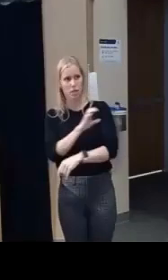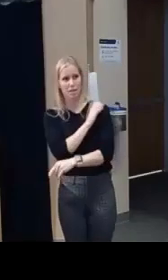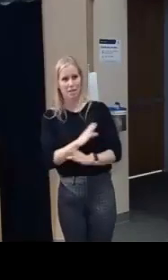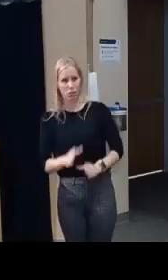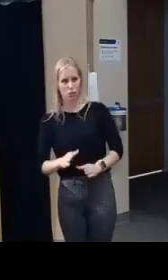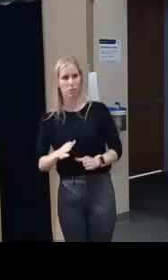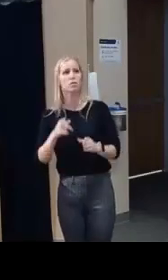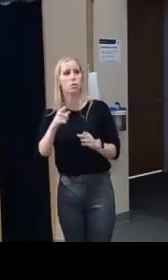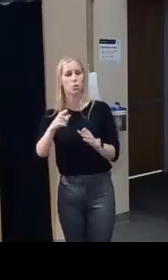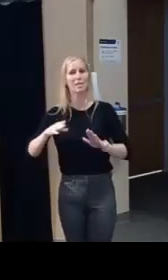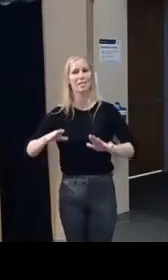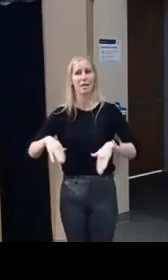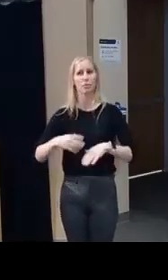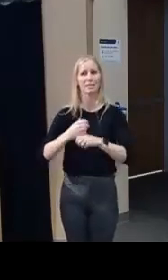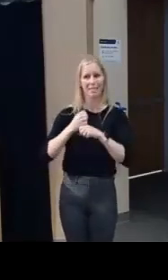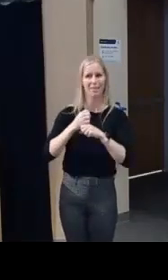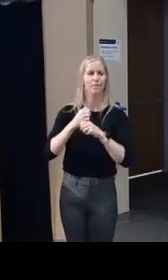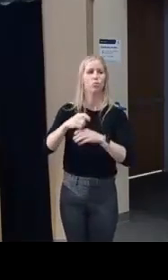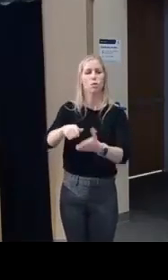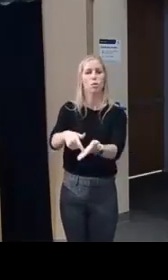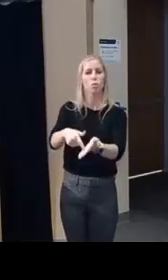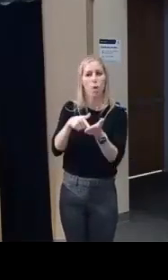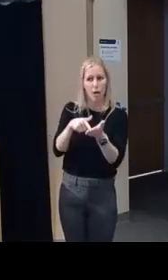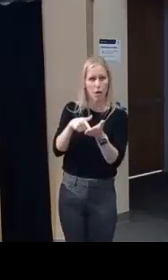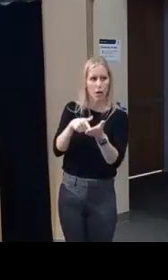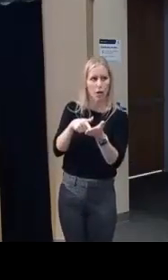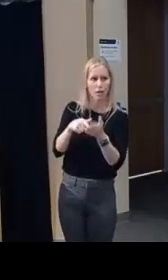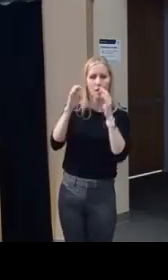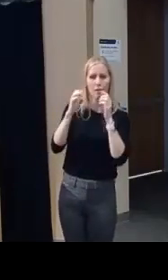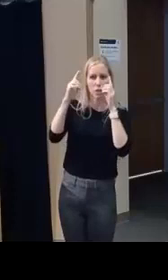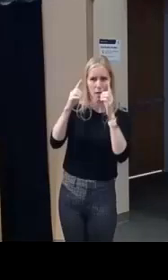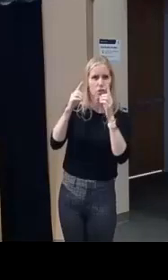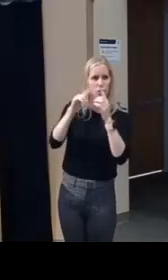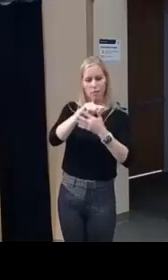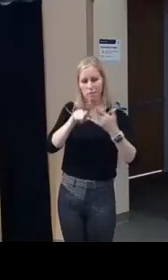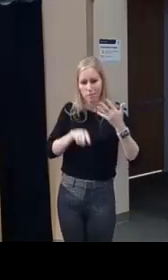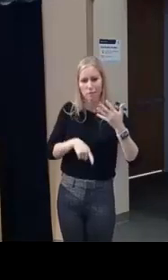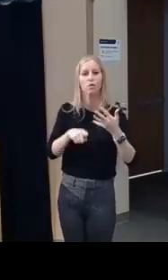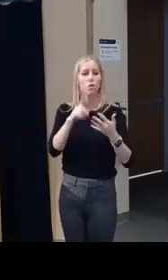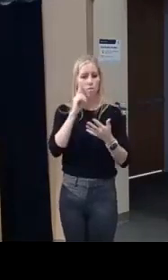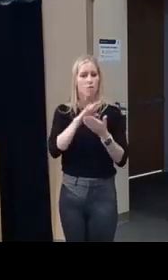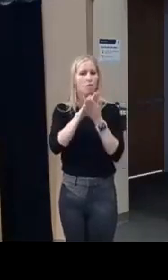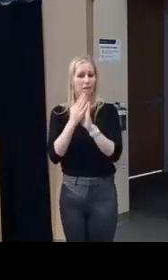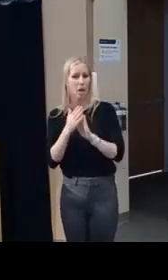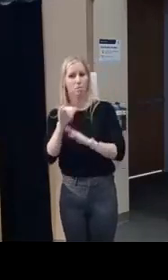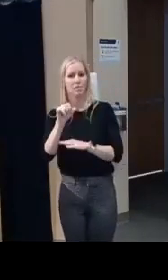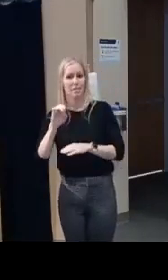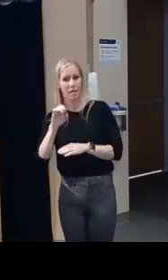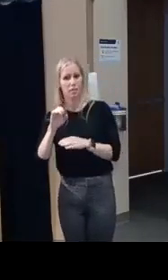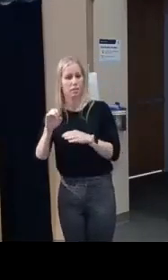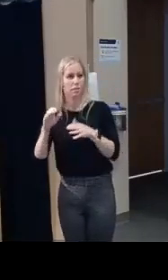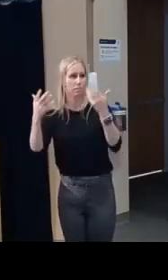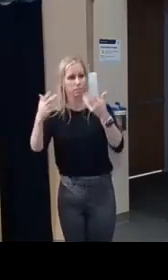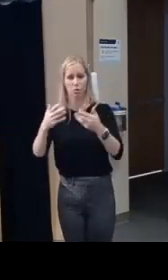necessary educational requirements to become a KSAC. And so again, because this is innovative